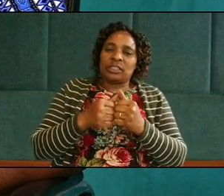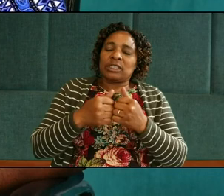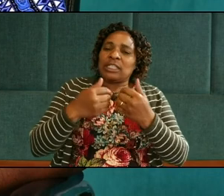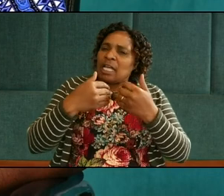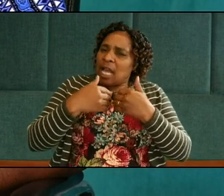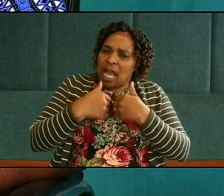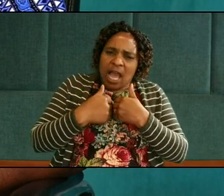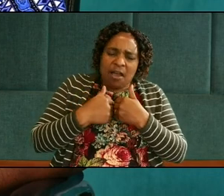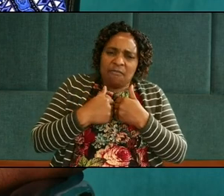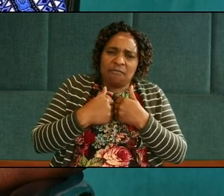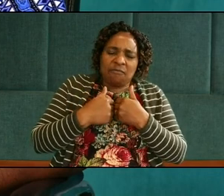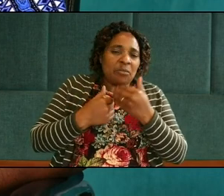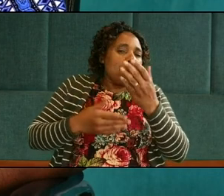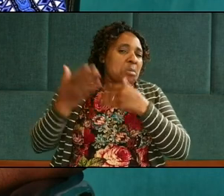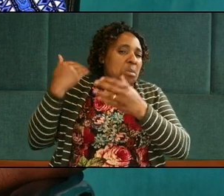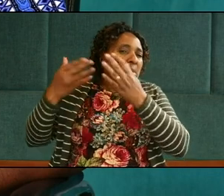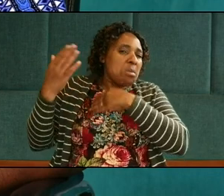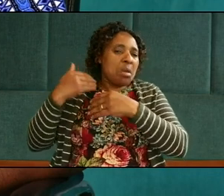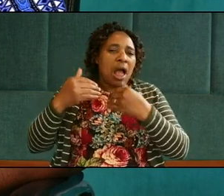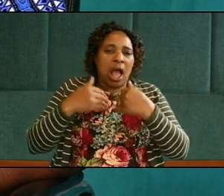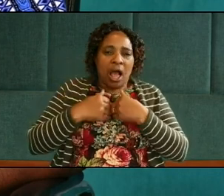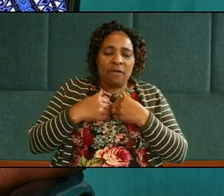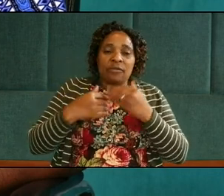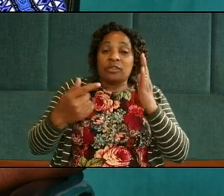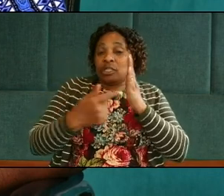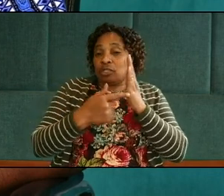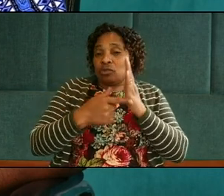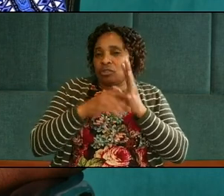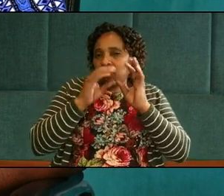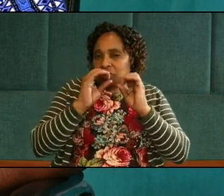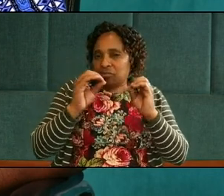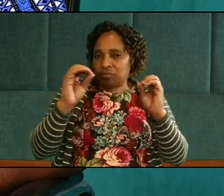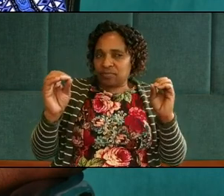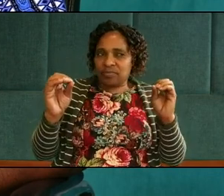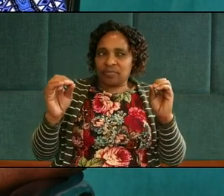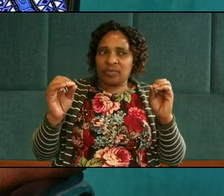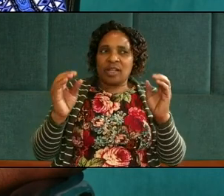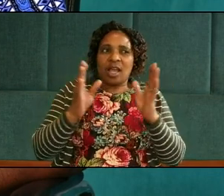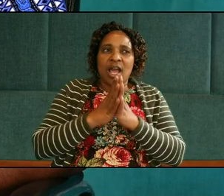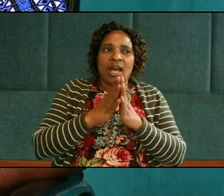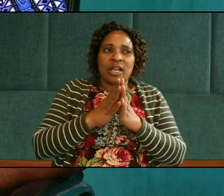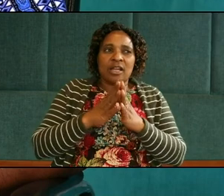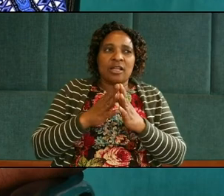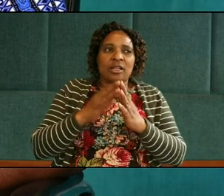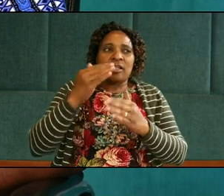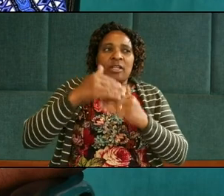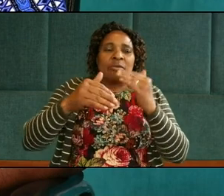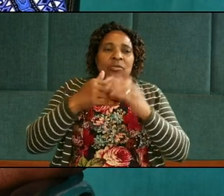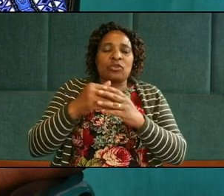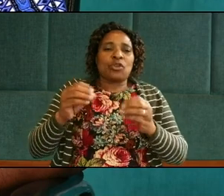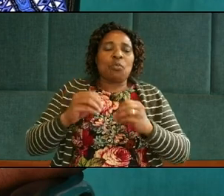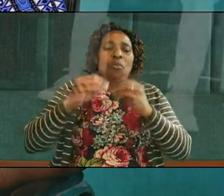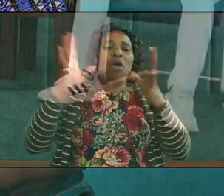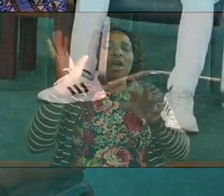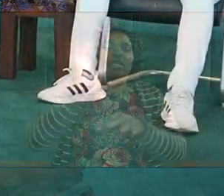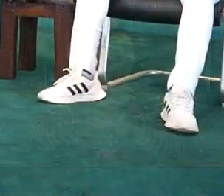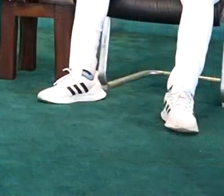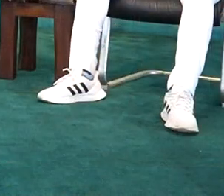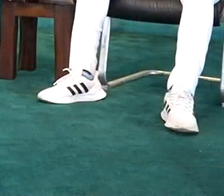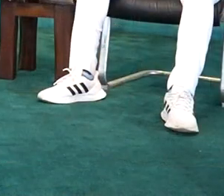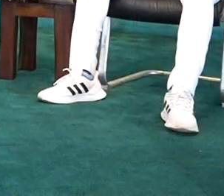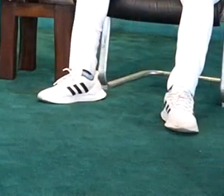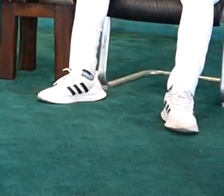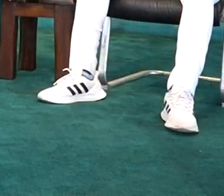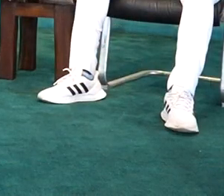have, back in the days, they didn't have this kind of technology, and they still built more magnificent churches, it makes